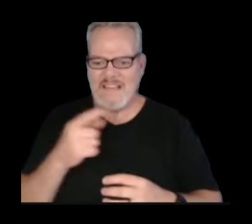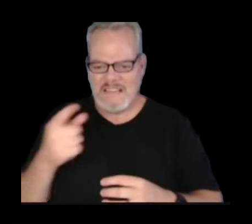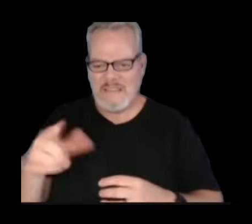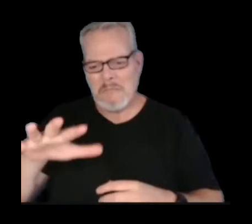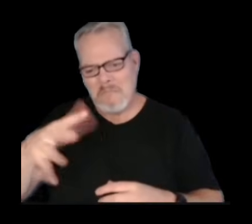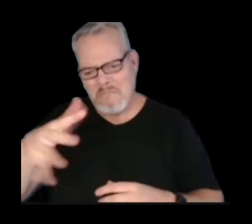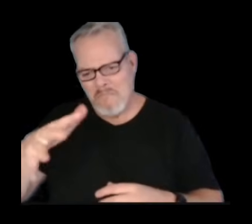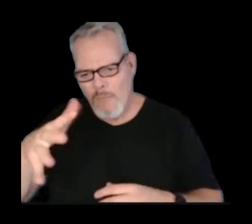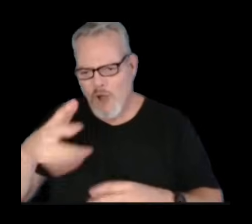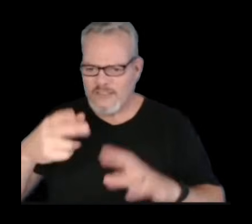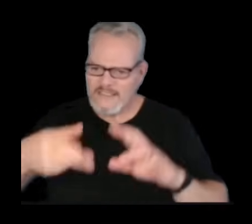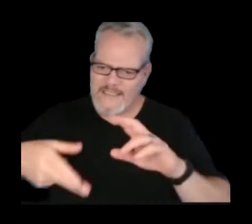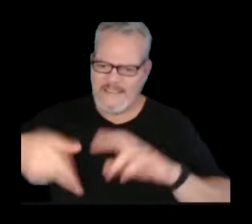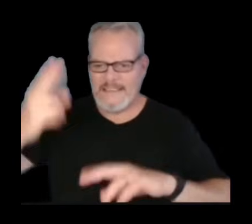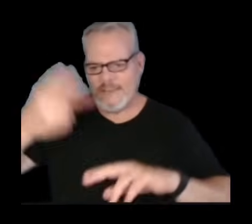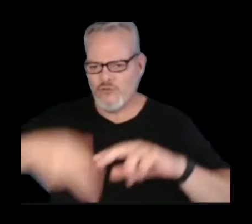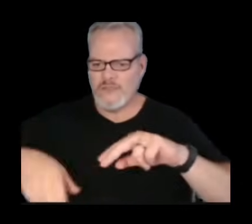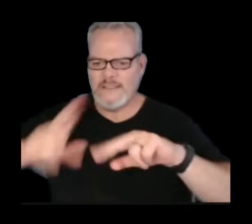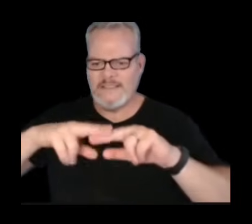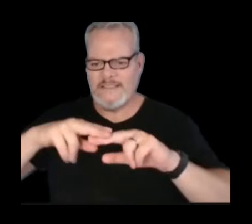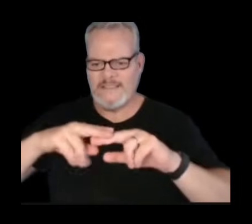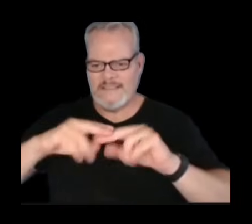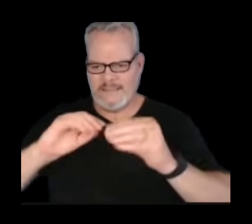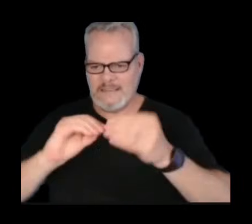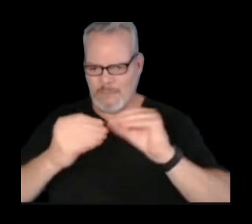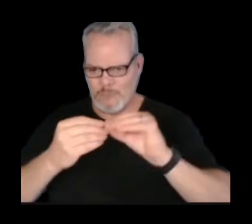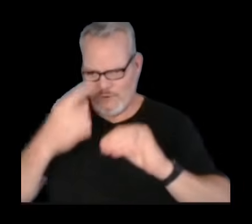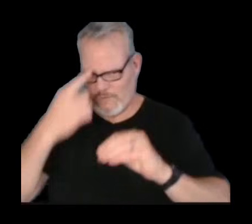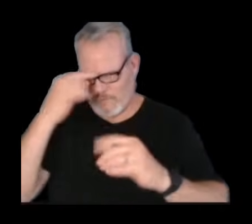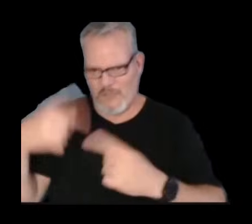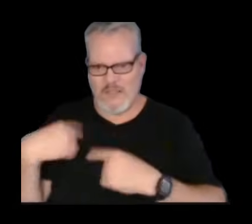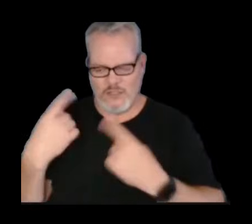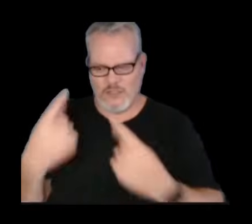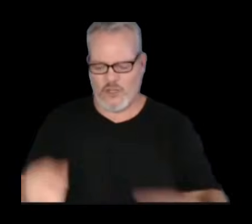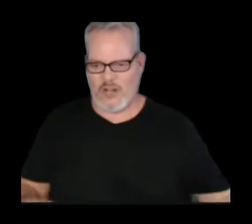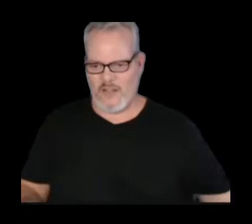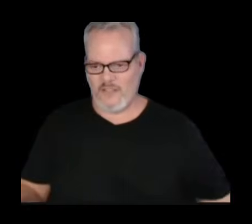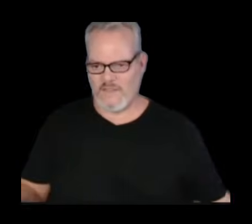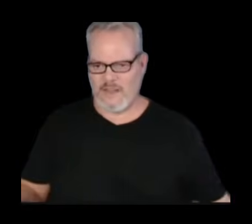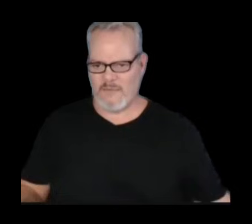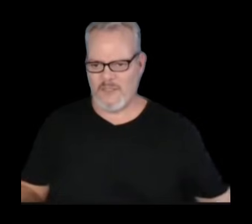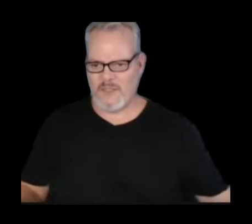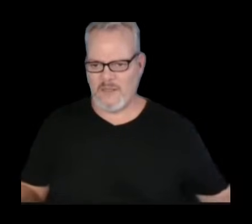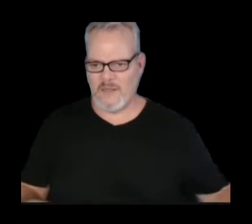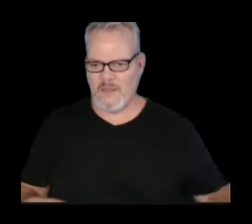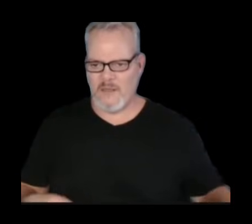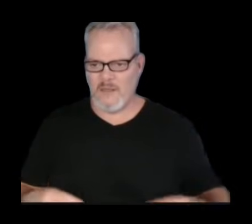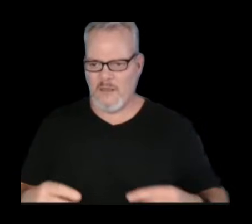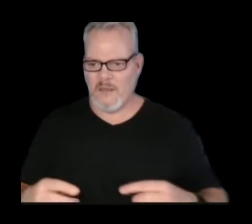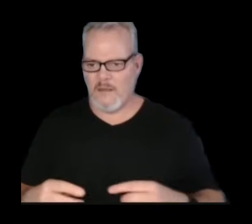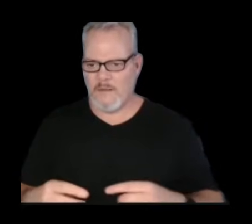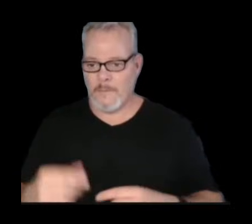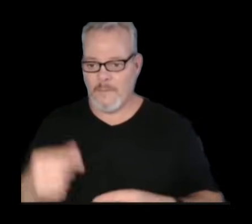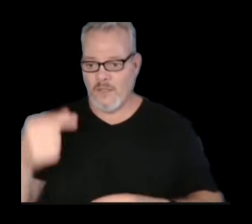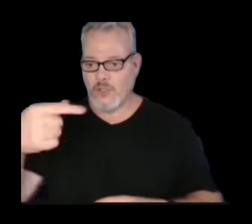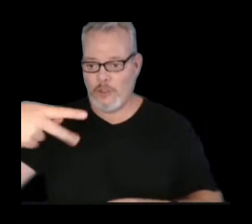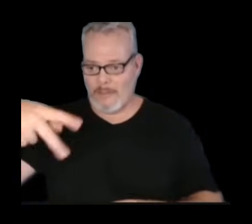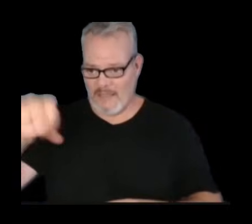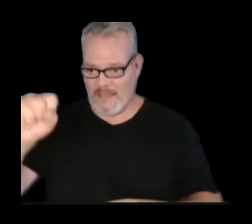rates for the last month here. They also note that GPS instruments showed a slight increase in